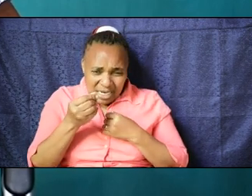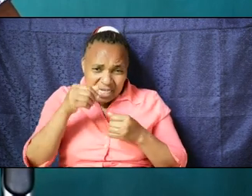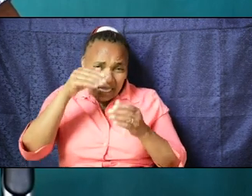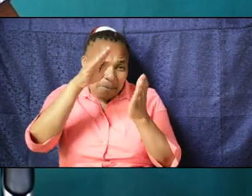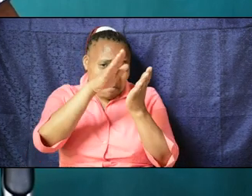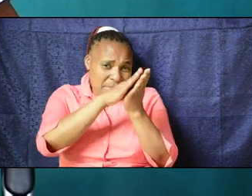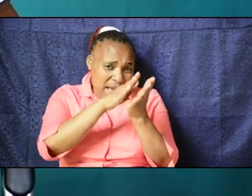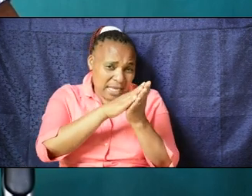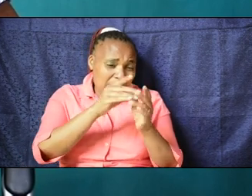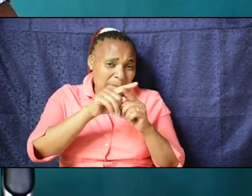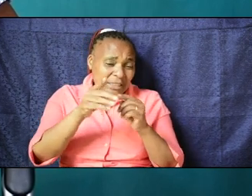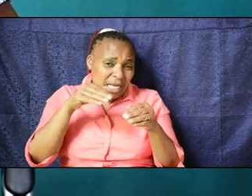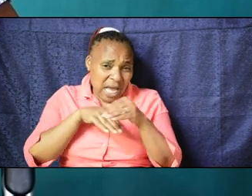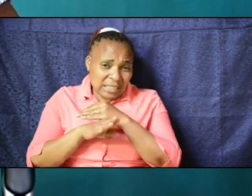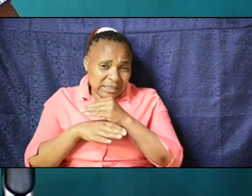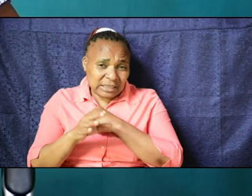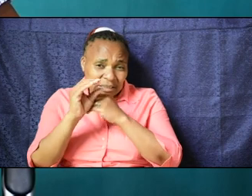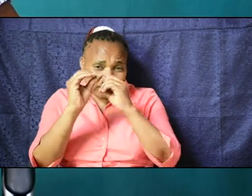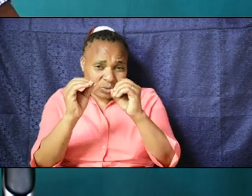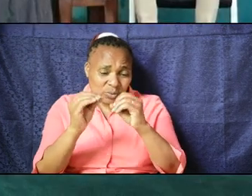not to have access to it?